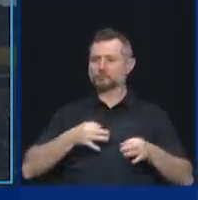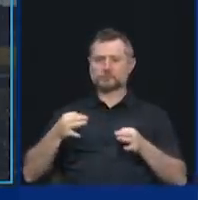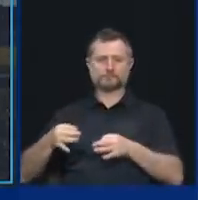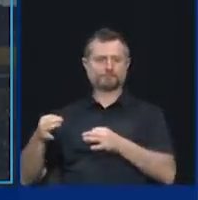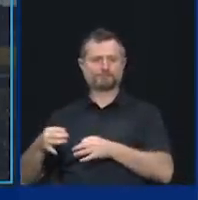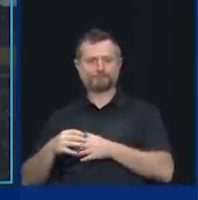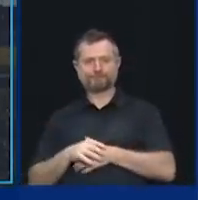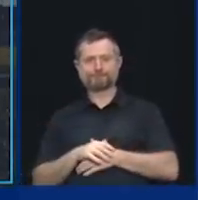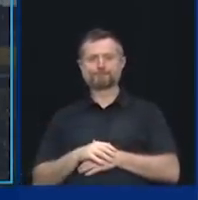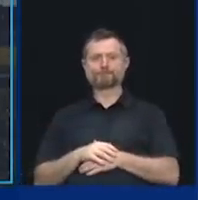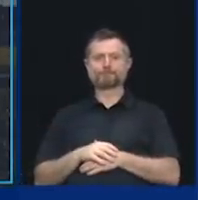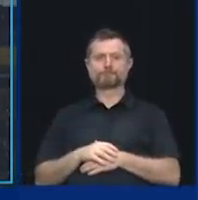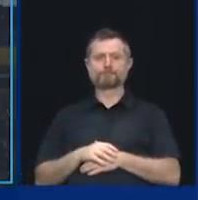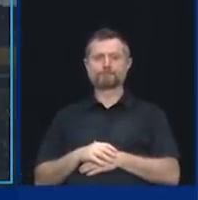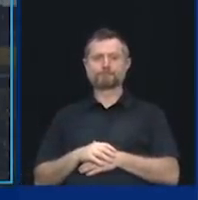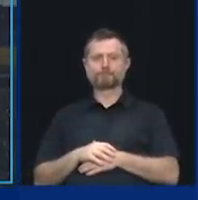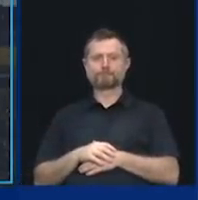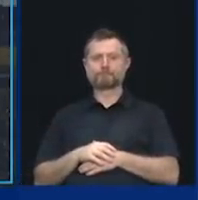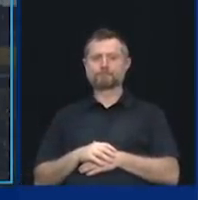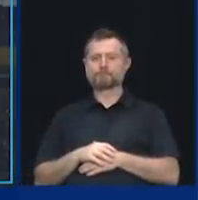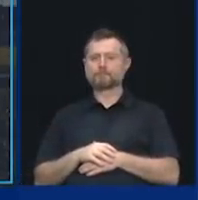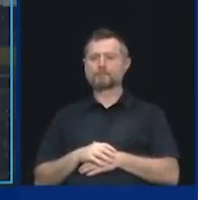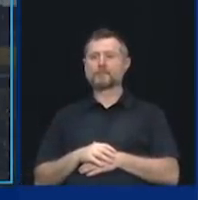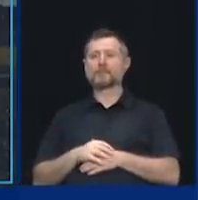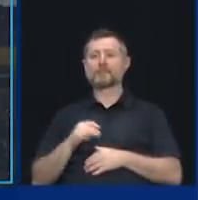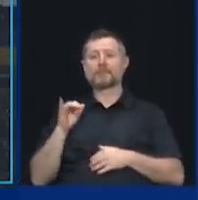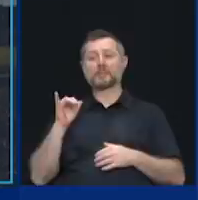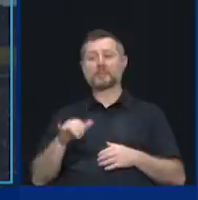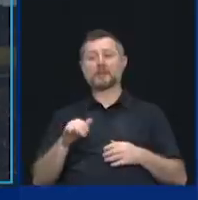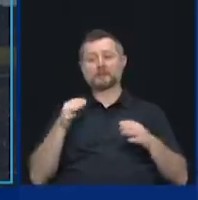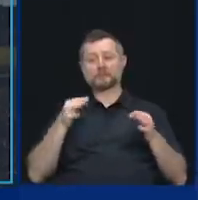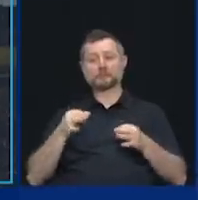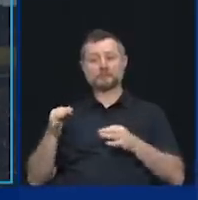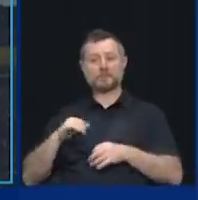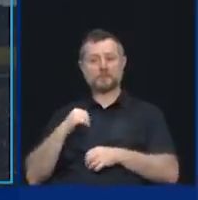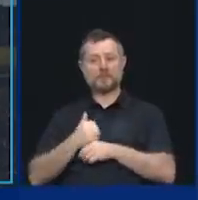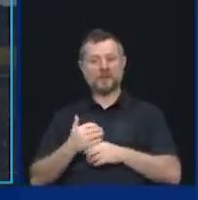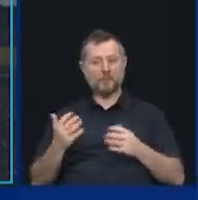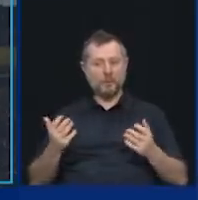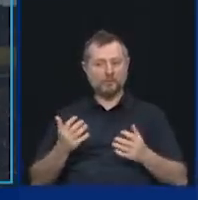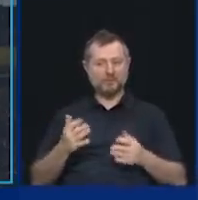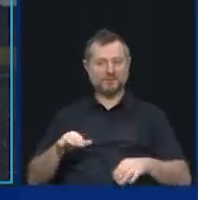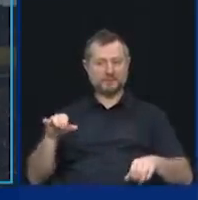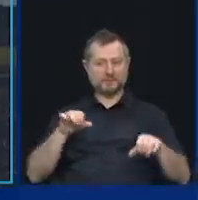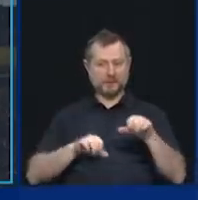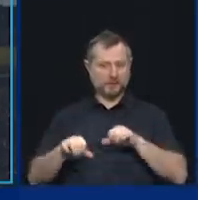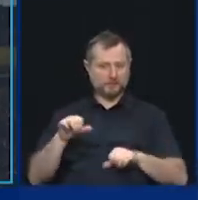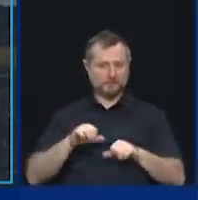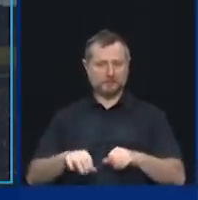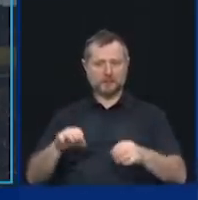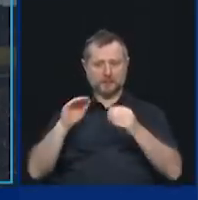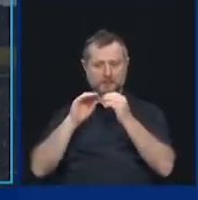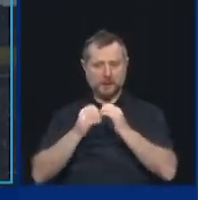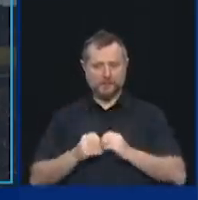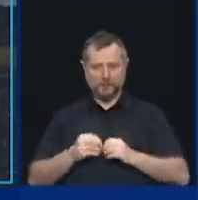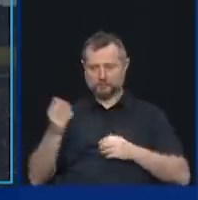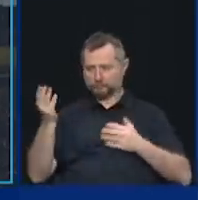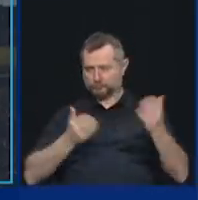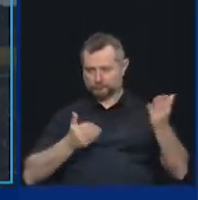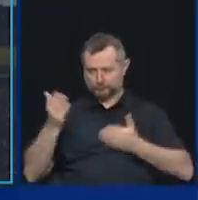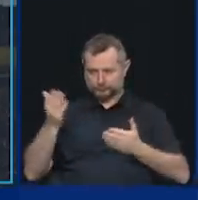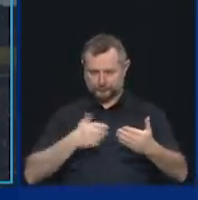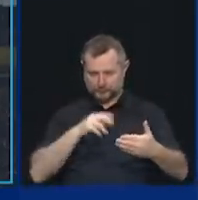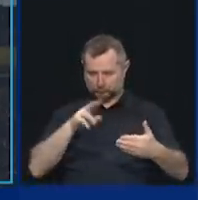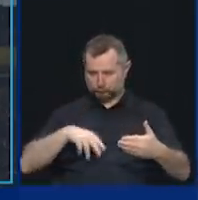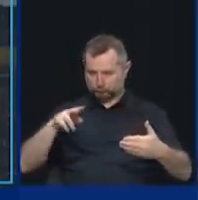and that it's rational and based on the science and the data. We've asked people to do all sorts of